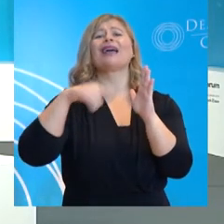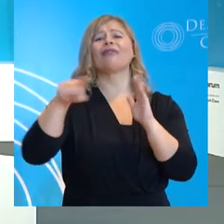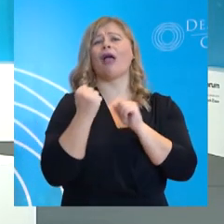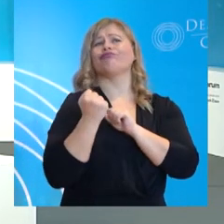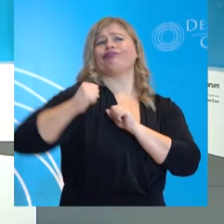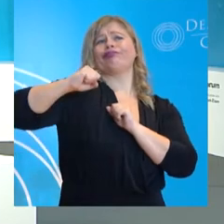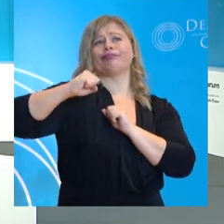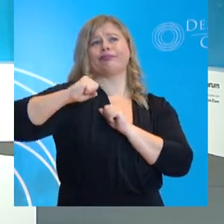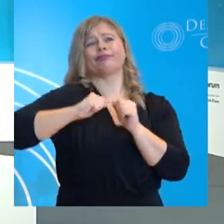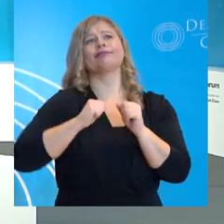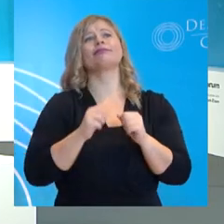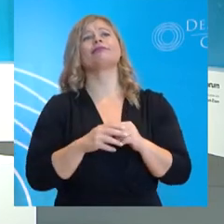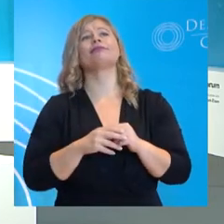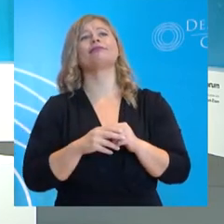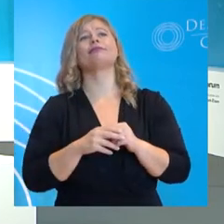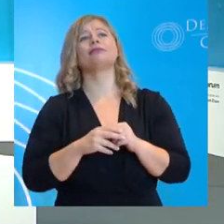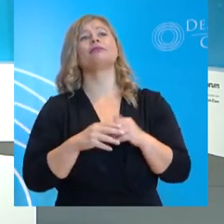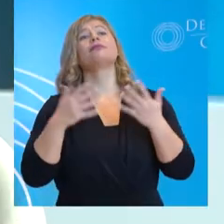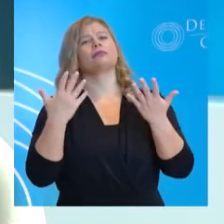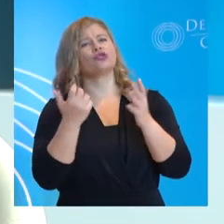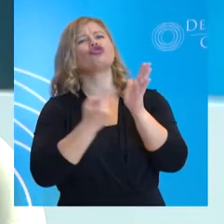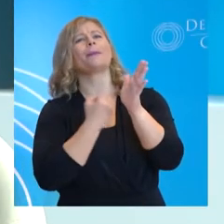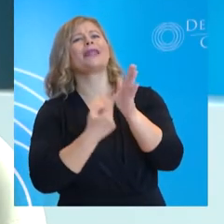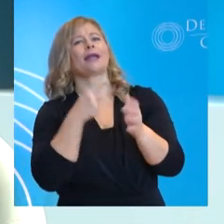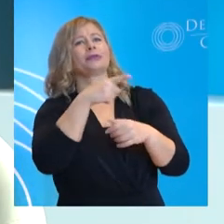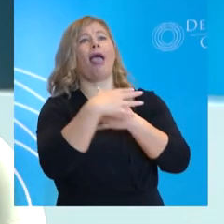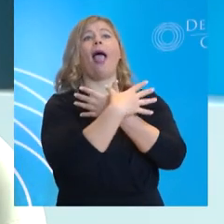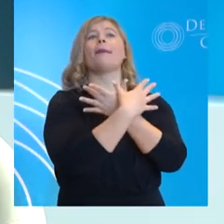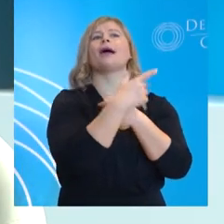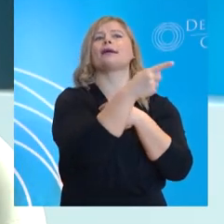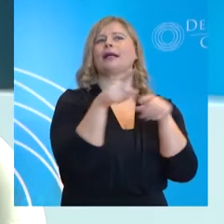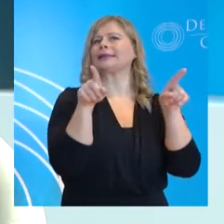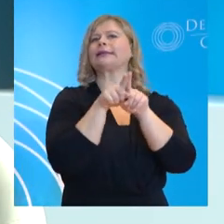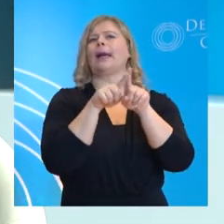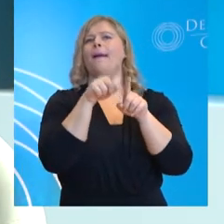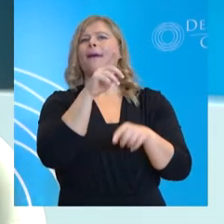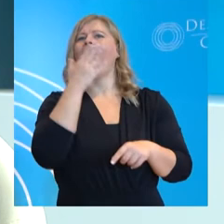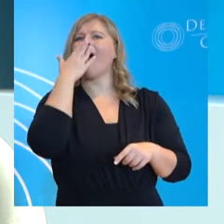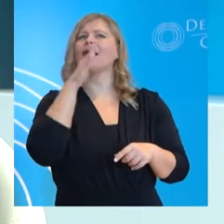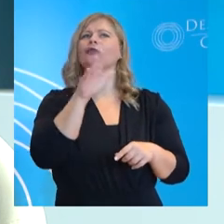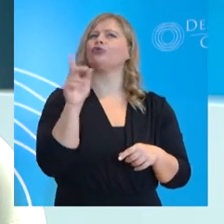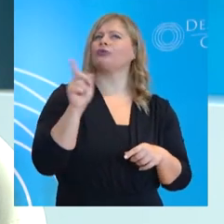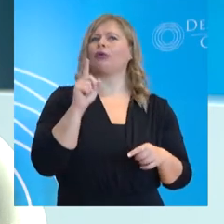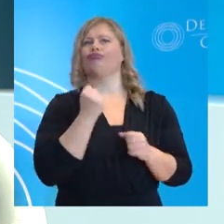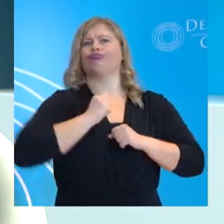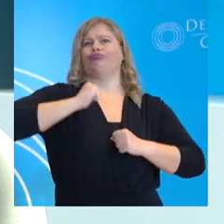Rama is being very vocal these days about how absurd this is. So I think people will be glad